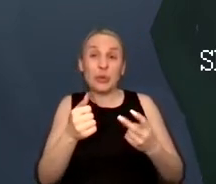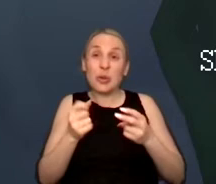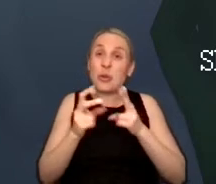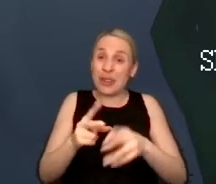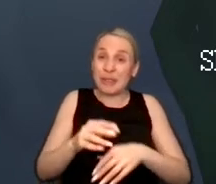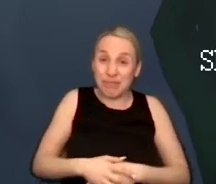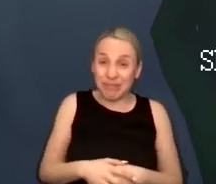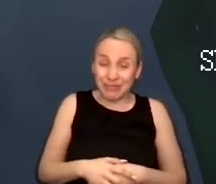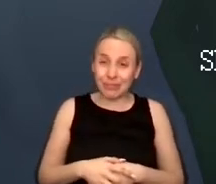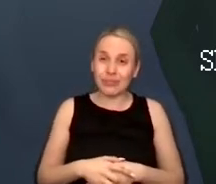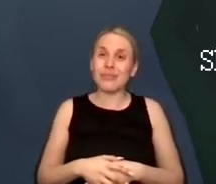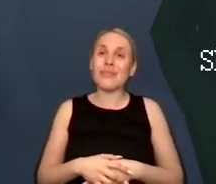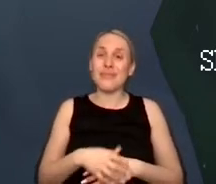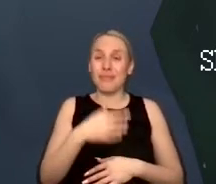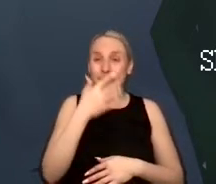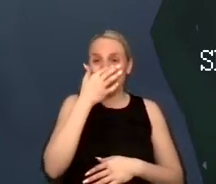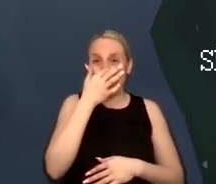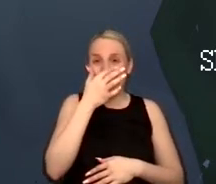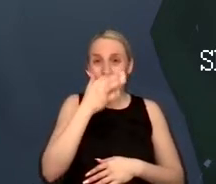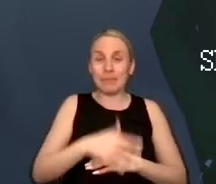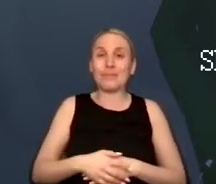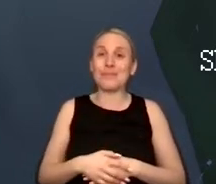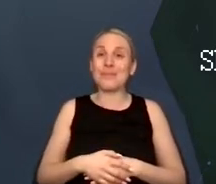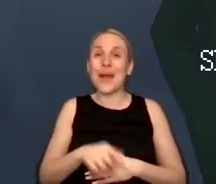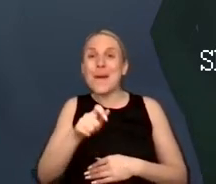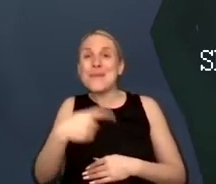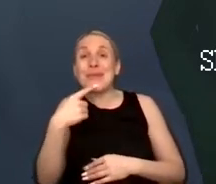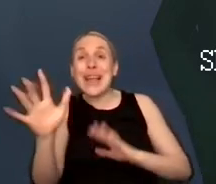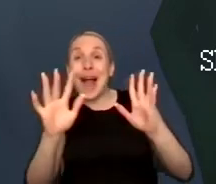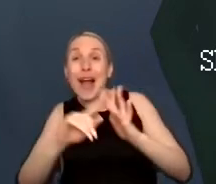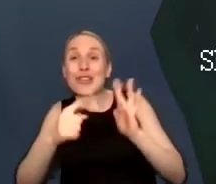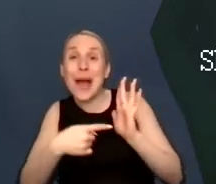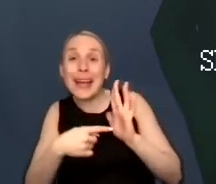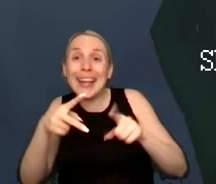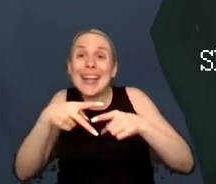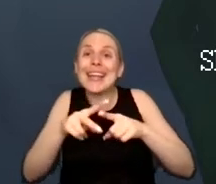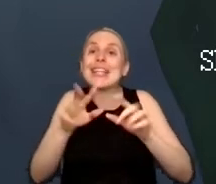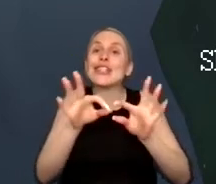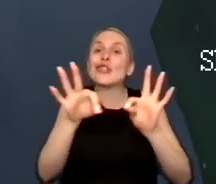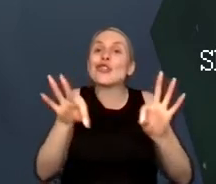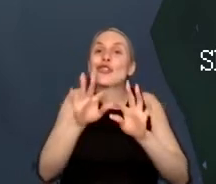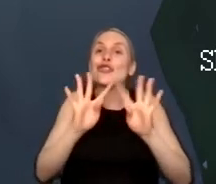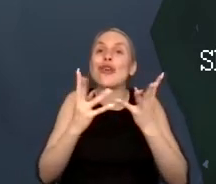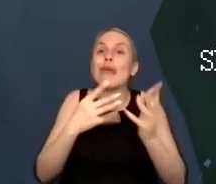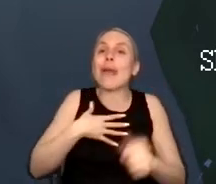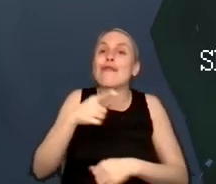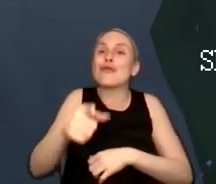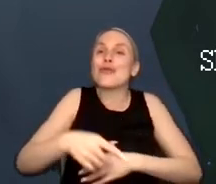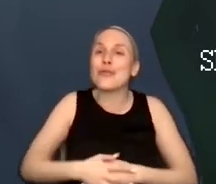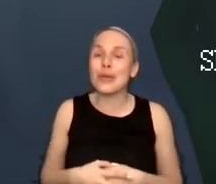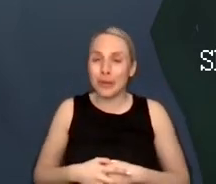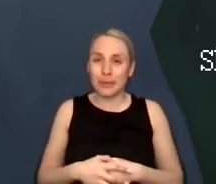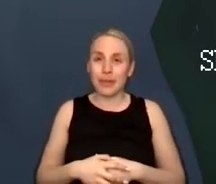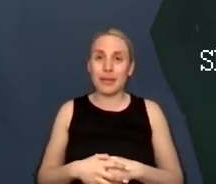Hi. Miss you guys. I was very knitting impressed. Knitting circle loves you. Aww. J for Joanna in the chat. Oh,